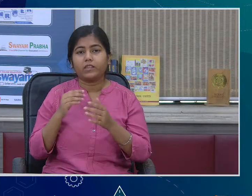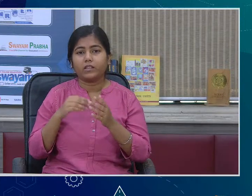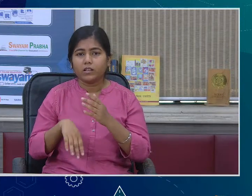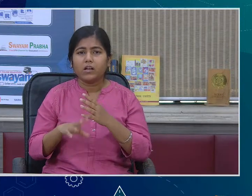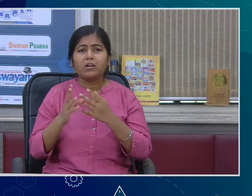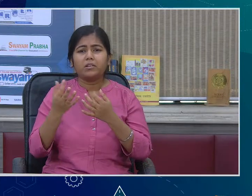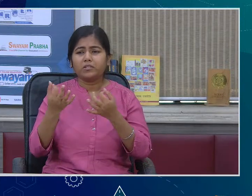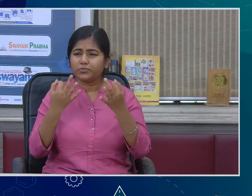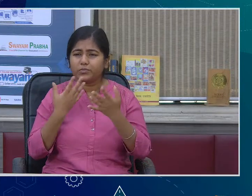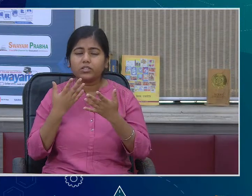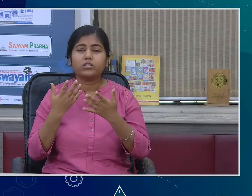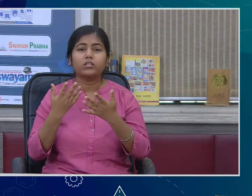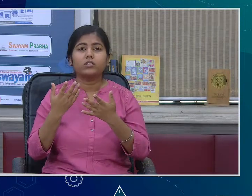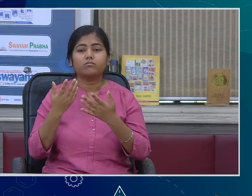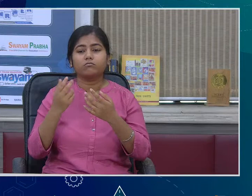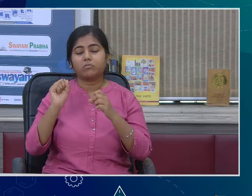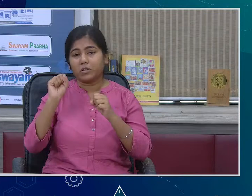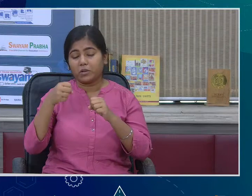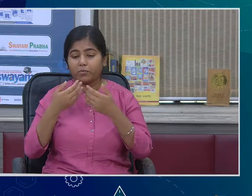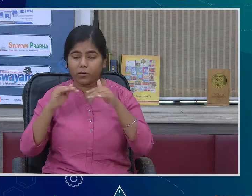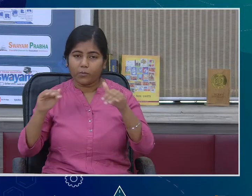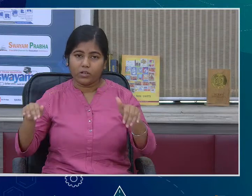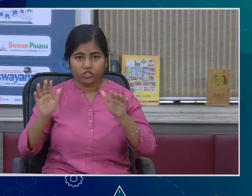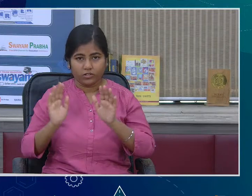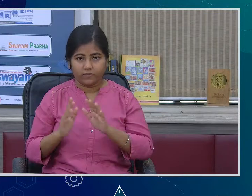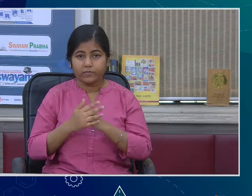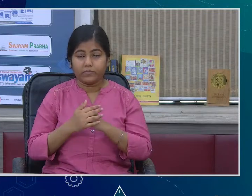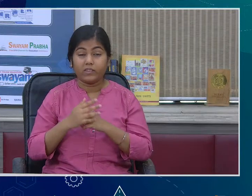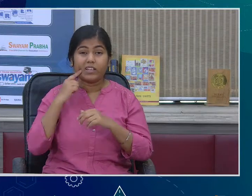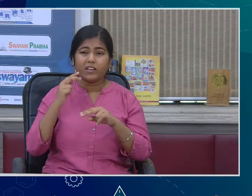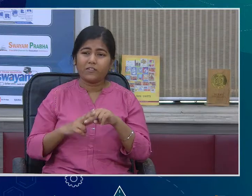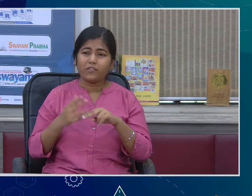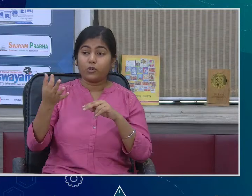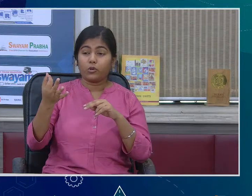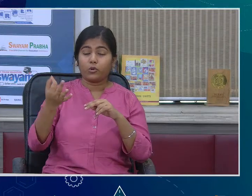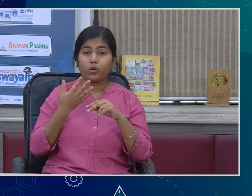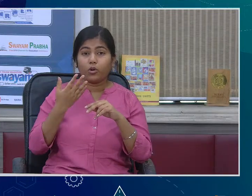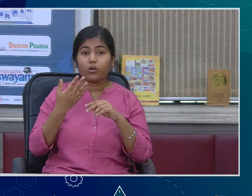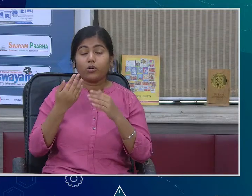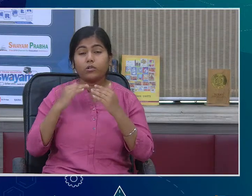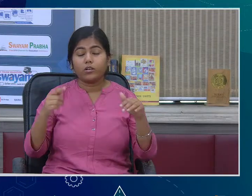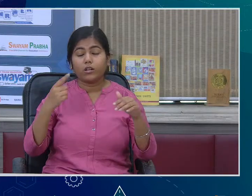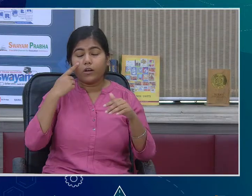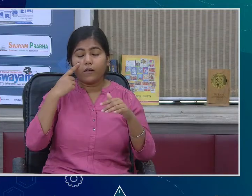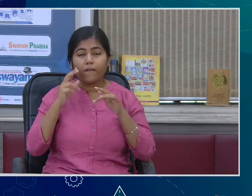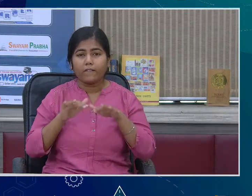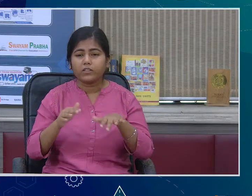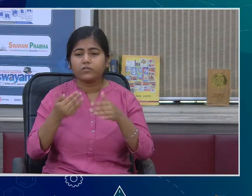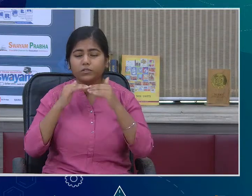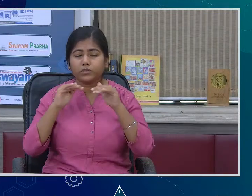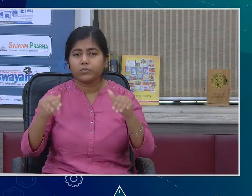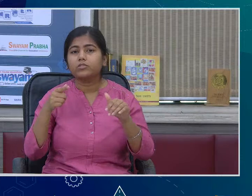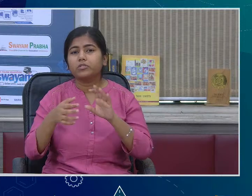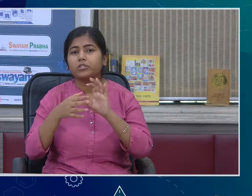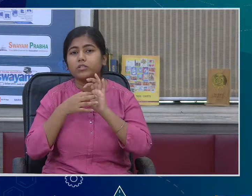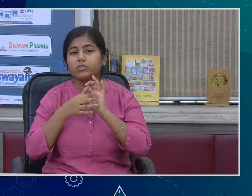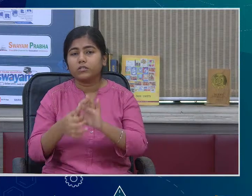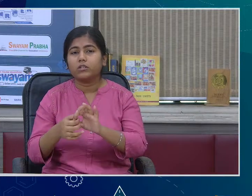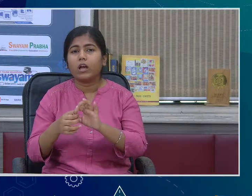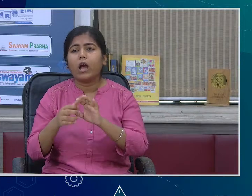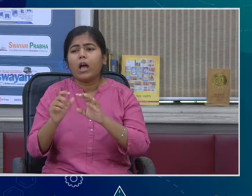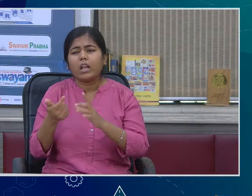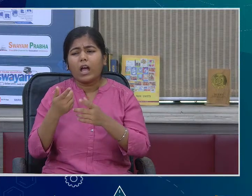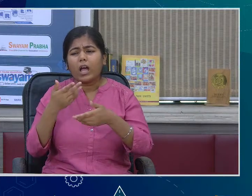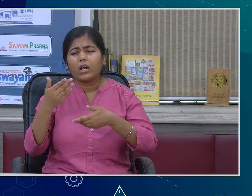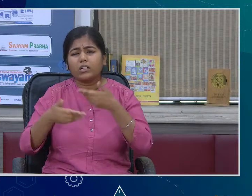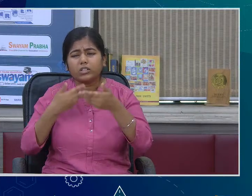specially abled children in the classroom. But if we talk about particularly visually impaired children, what pedagogies